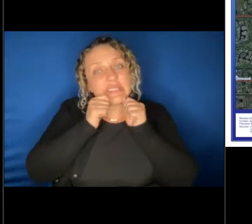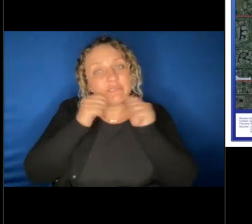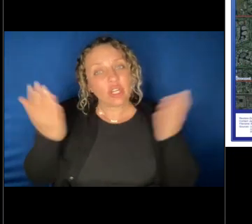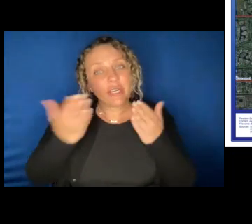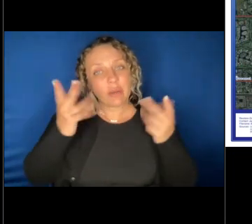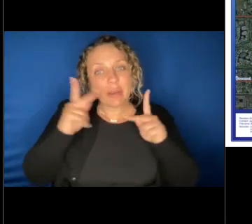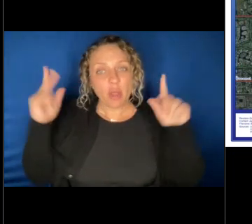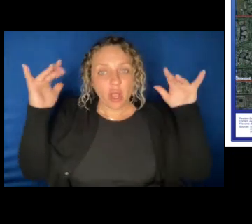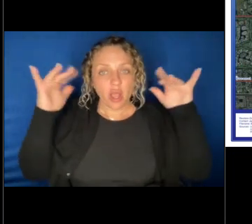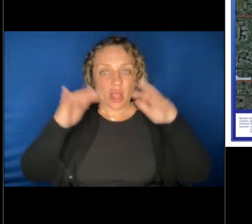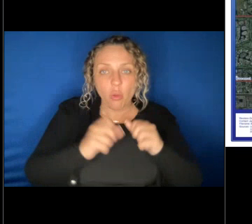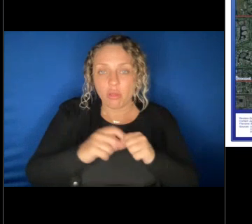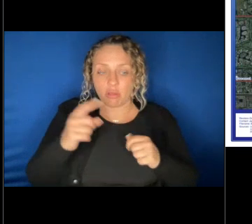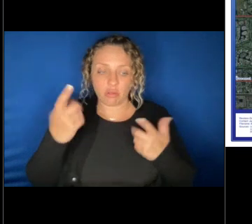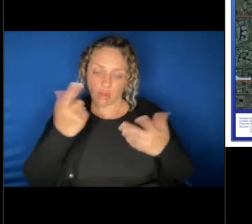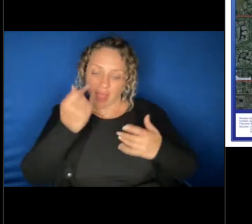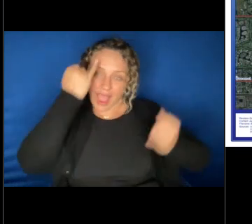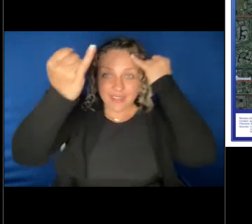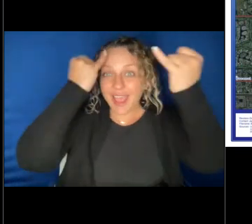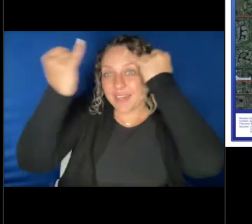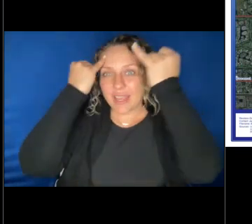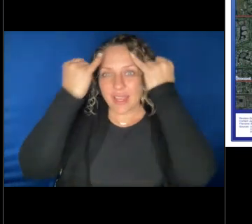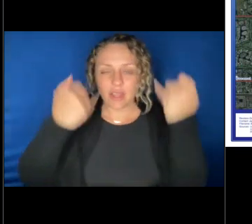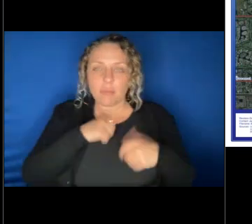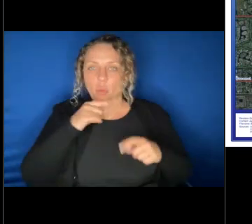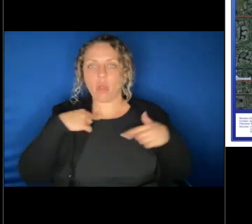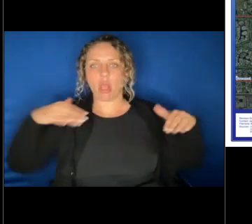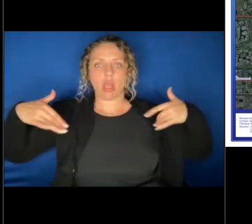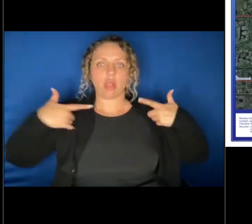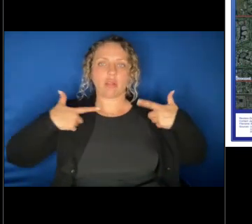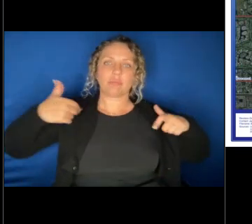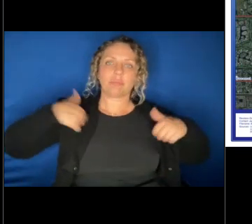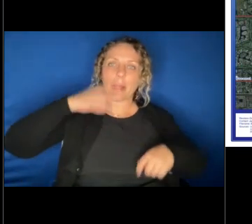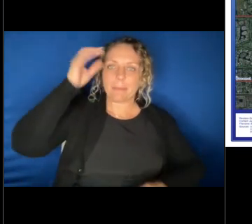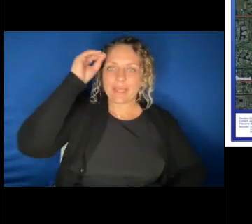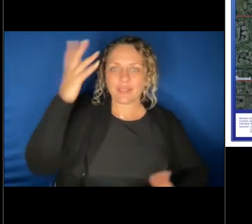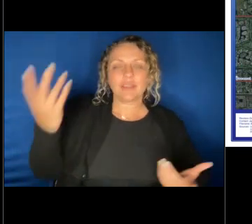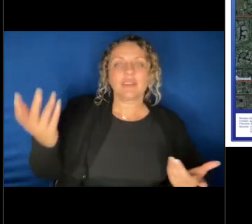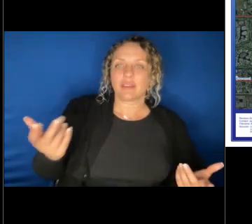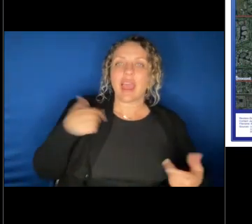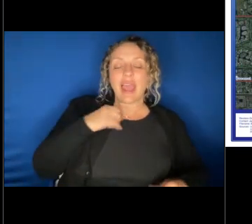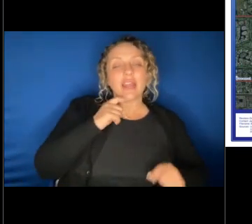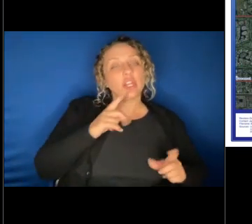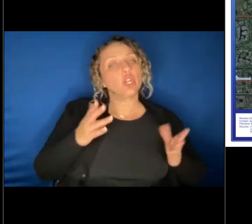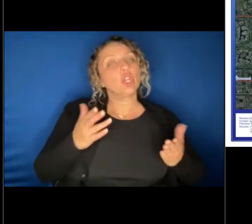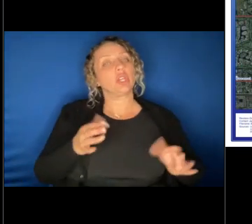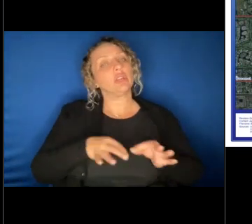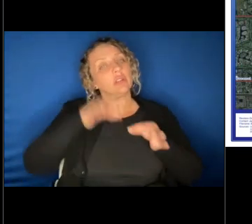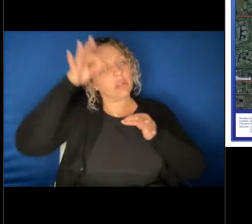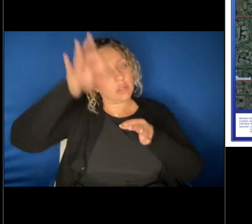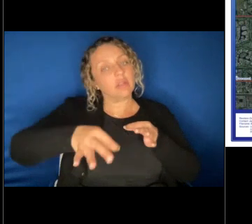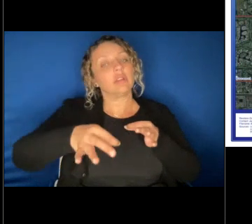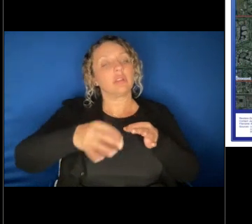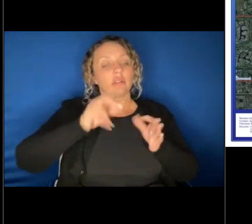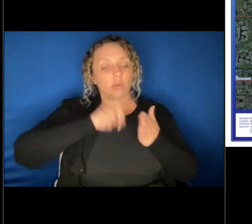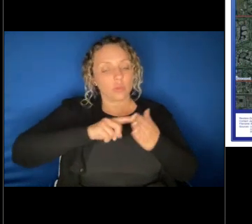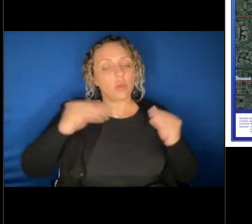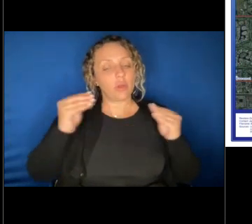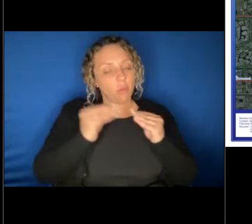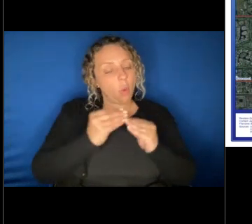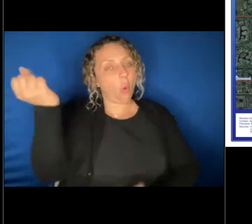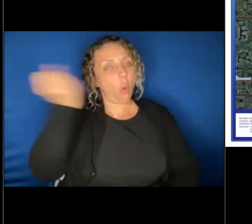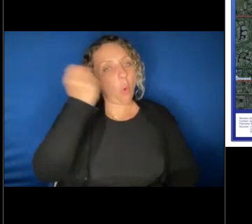and with all these ideas and we haven't fixed anything yet. That's just my opinion. I think you need to push this meeting back and look into it better and maybe find